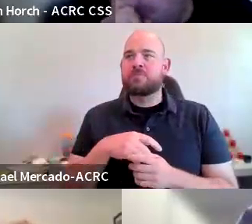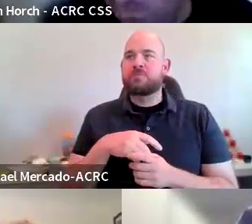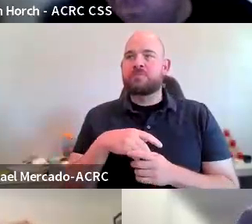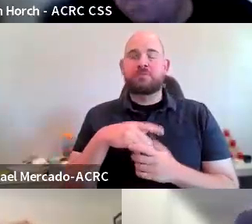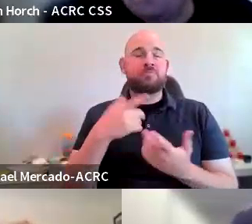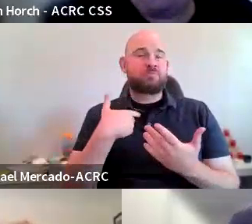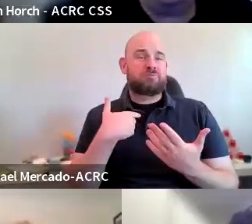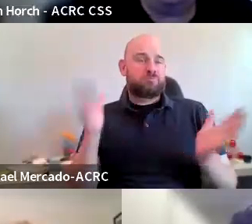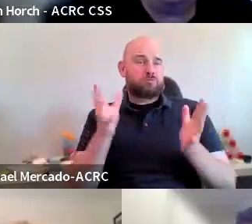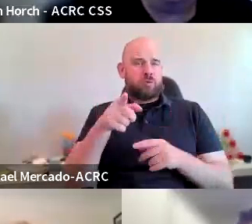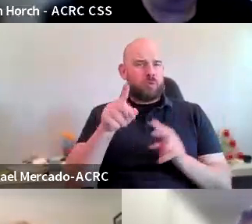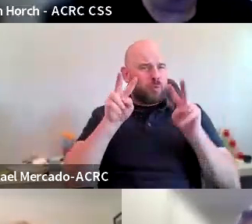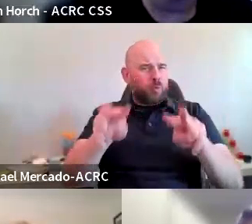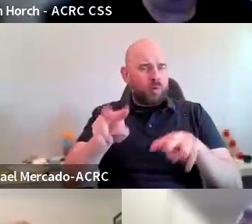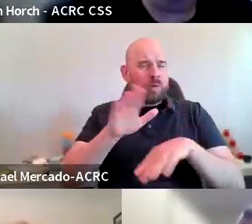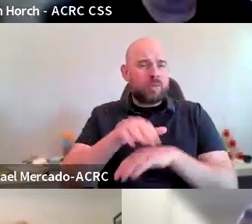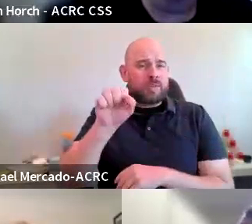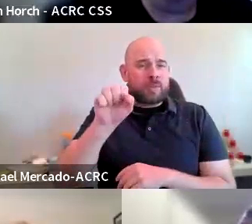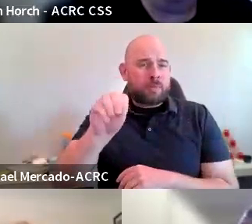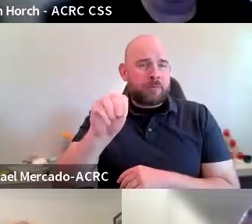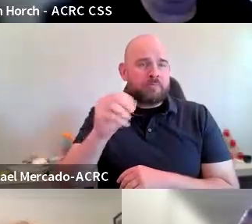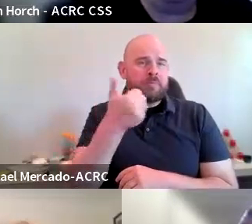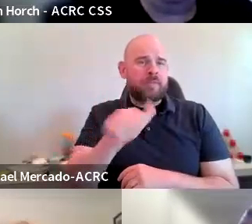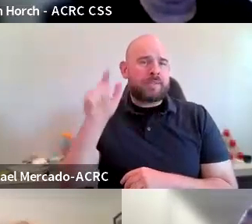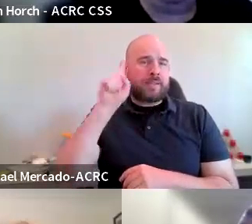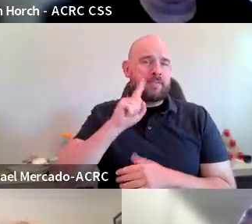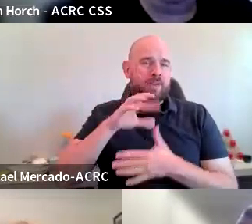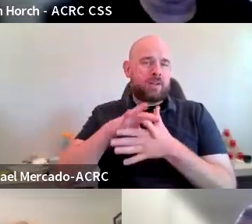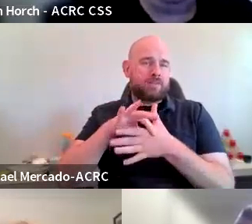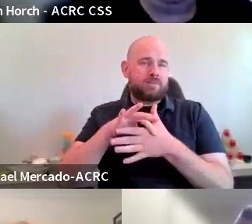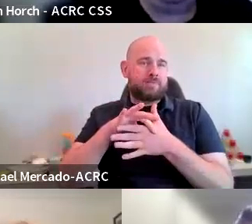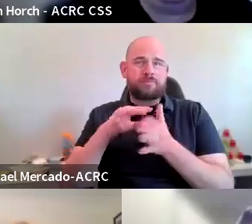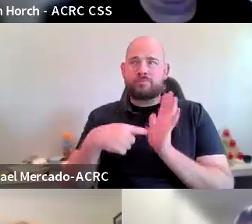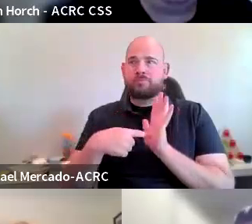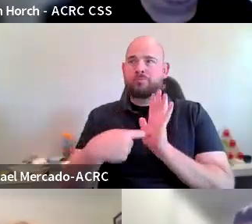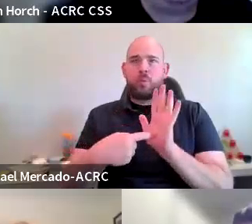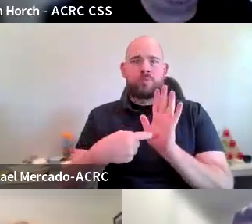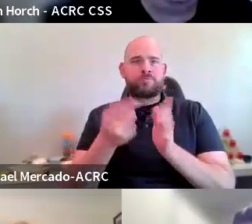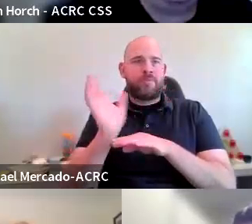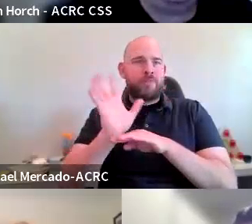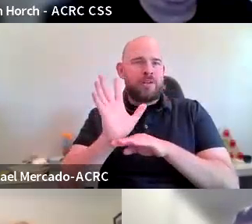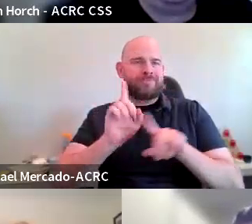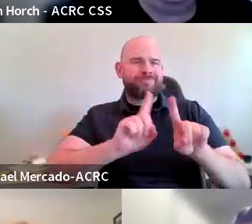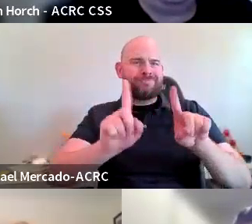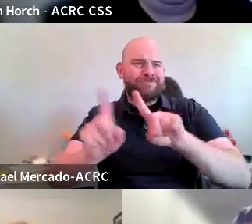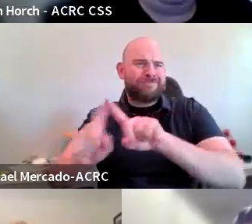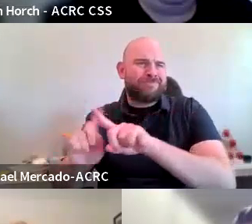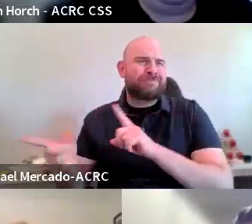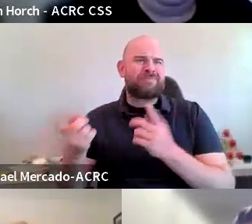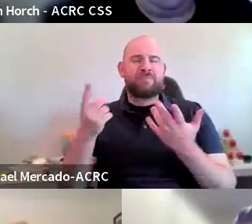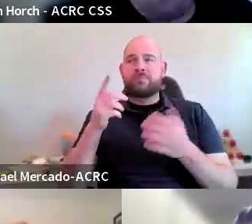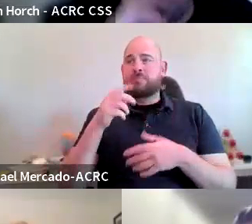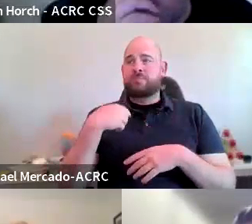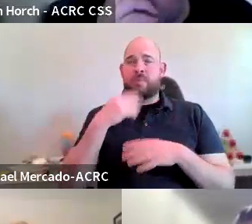the diversity and the dynamics. So if you see any deaf content on